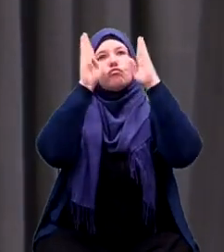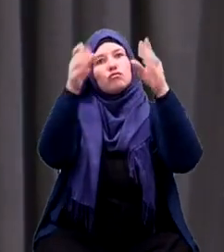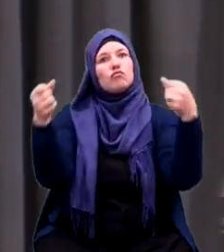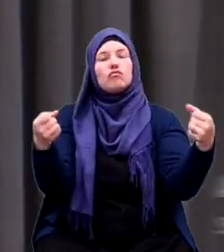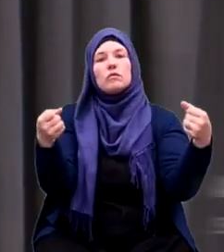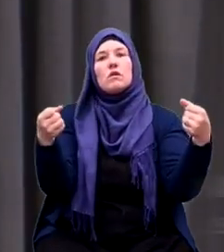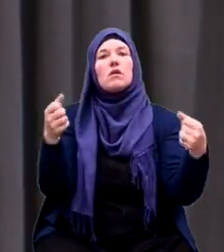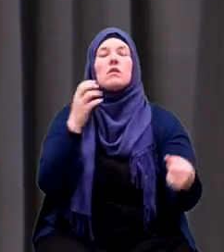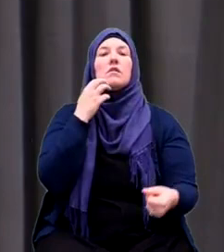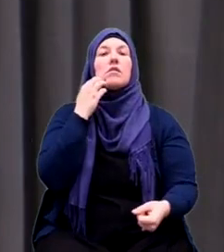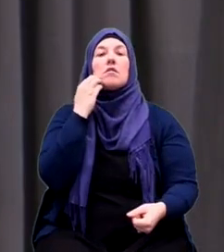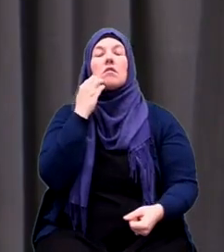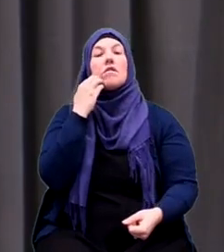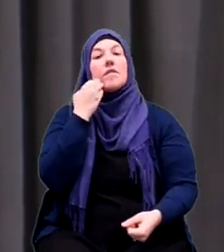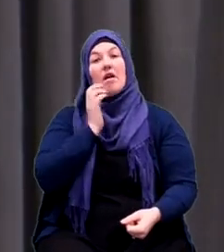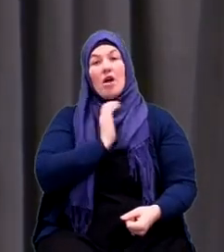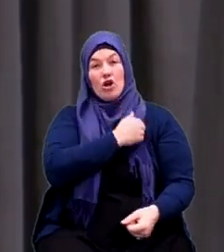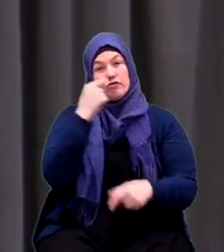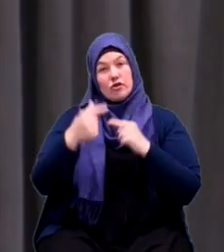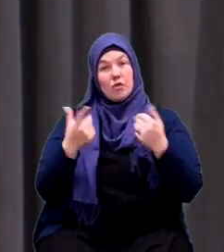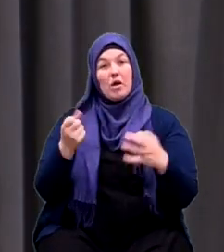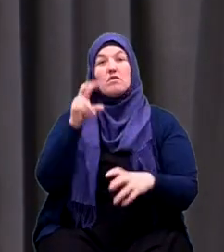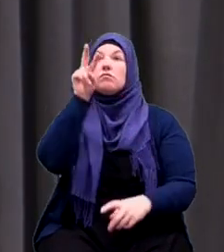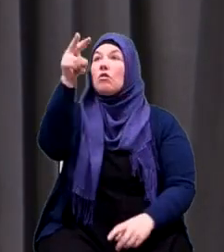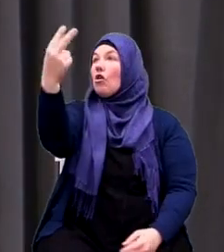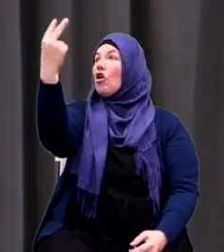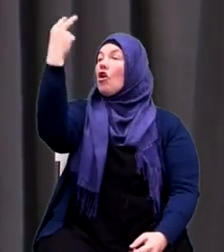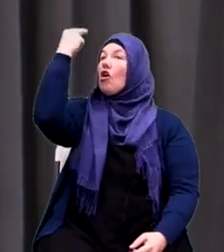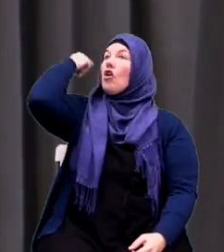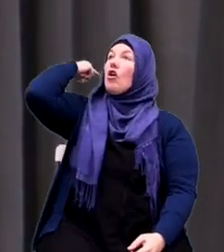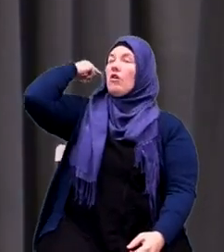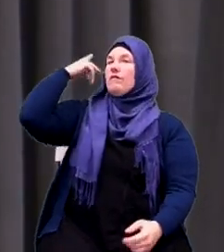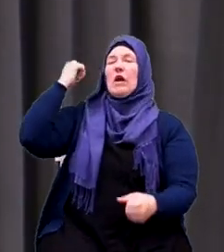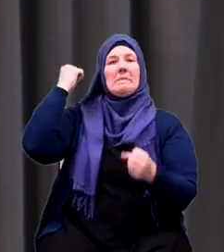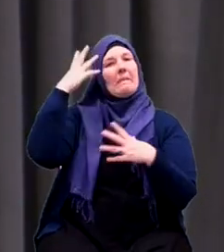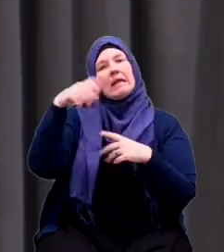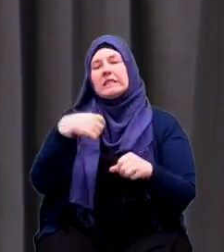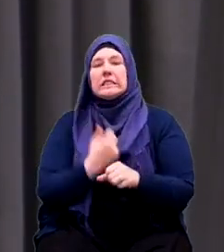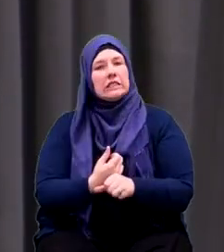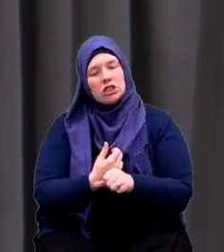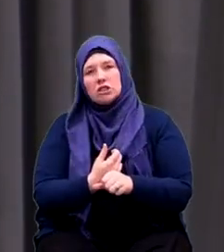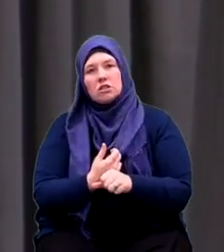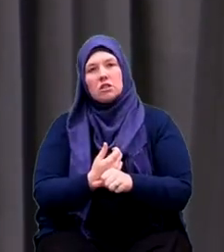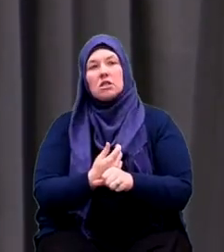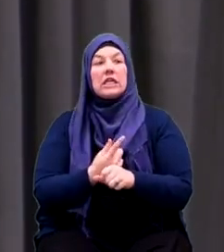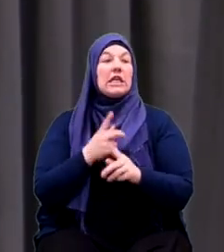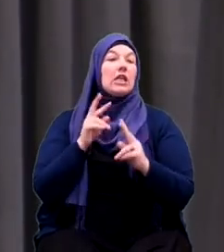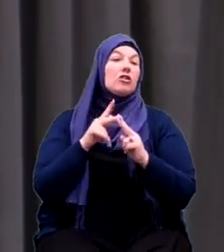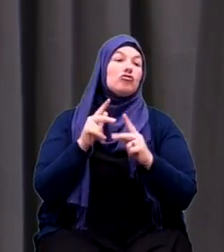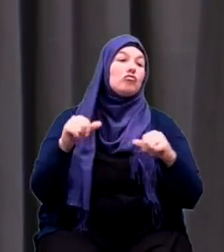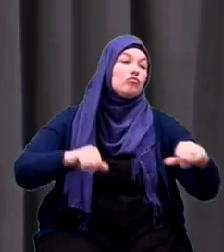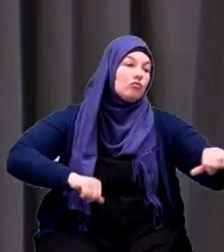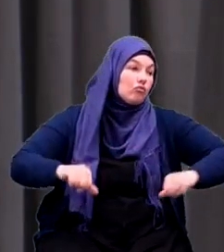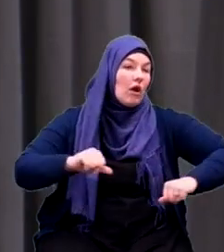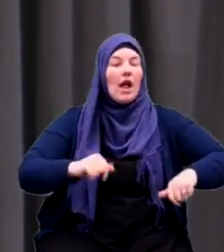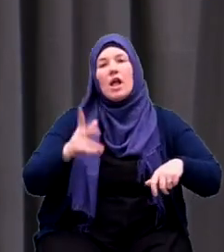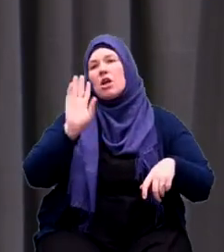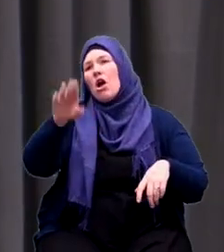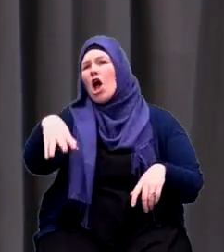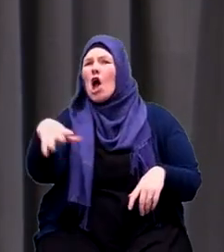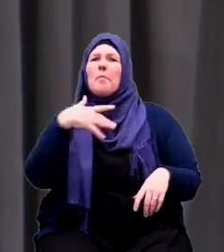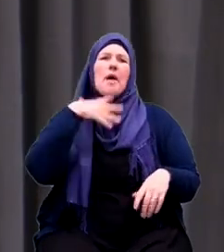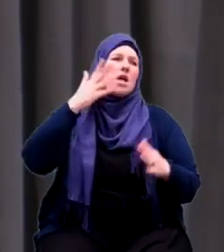back rear mirror for centuries, either to brag and boast about our